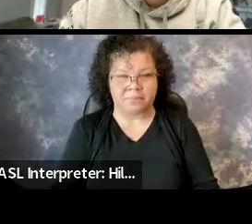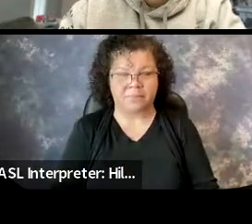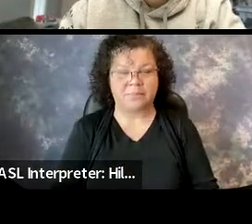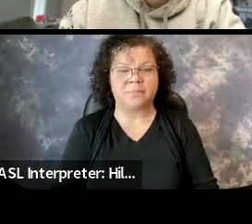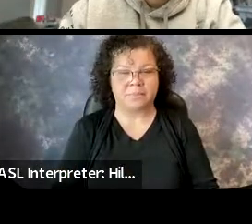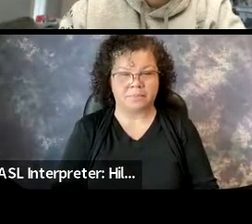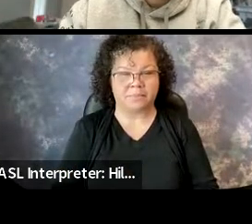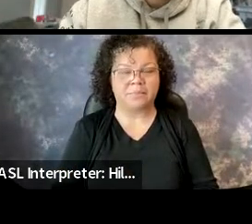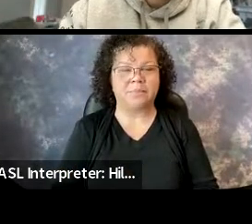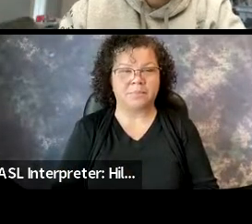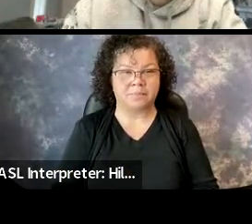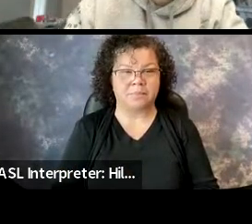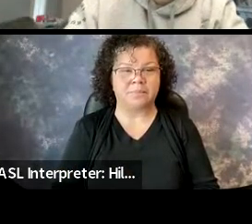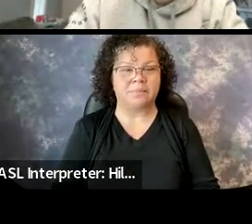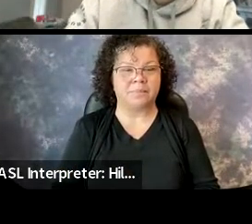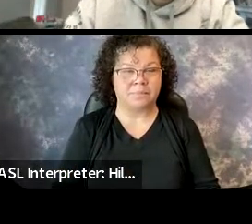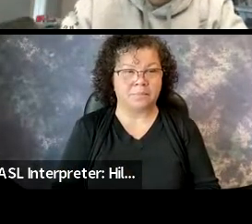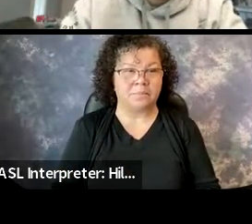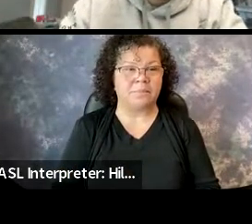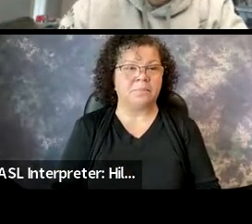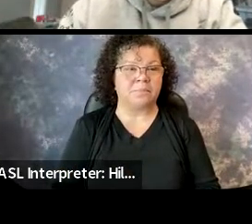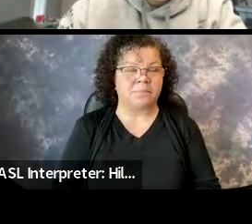note.